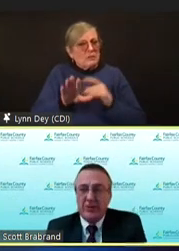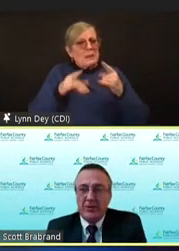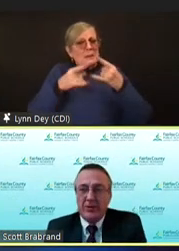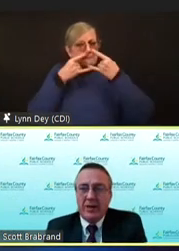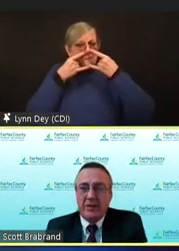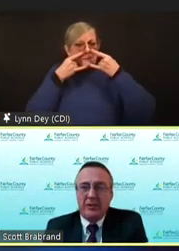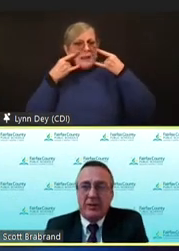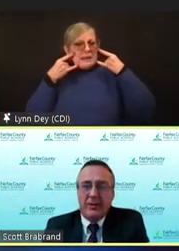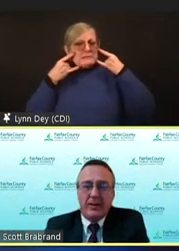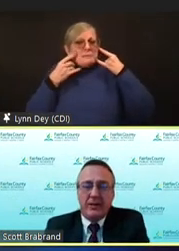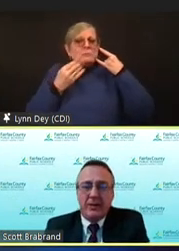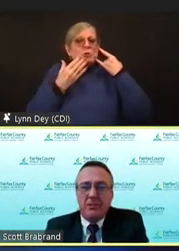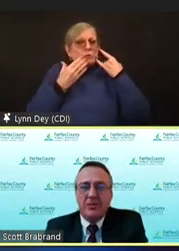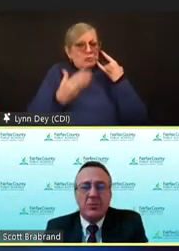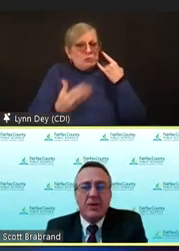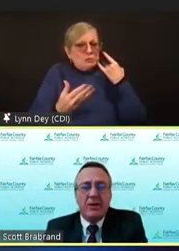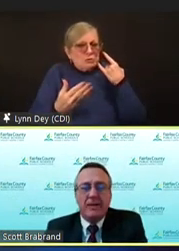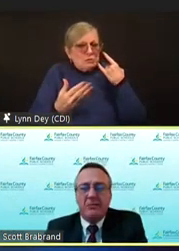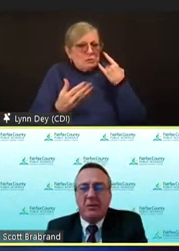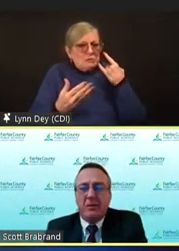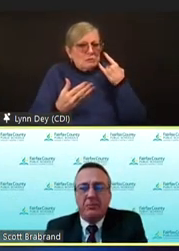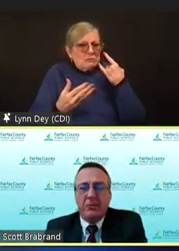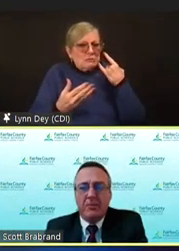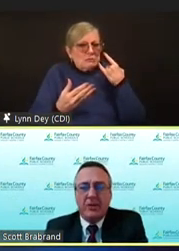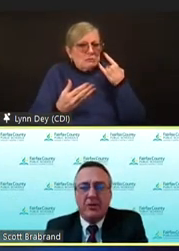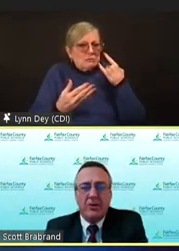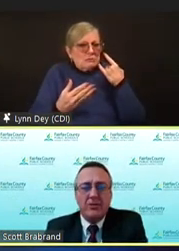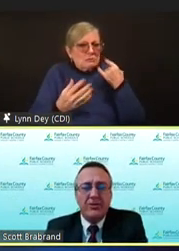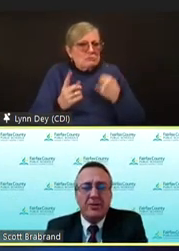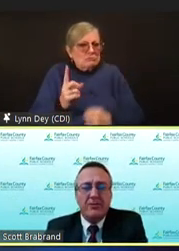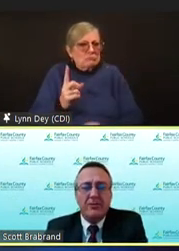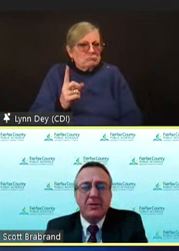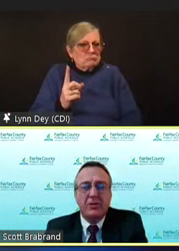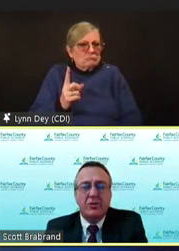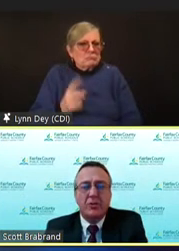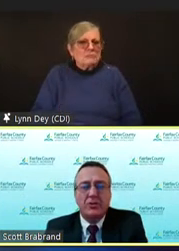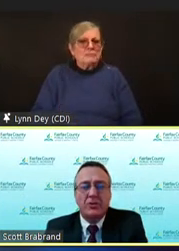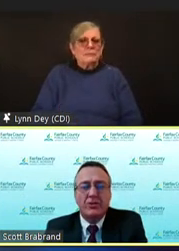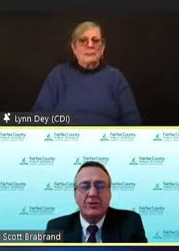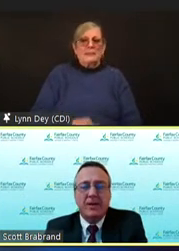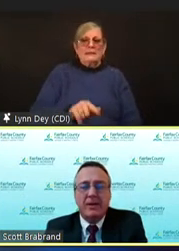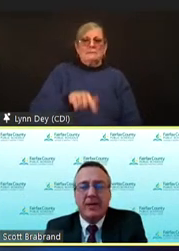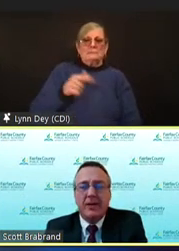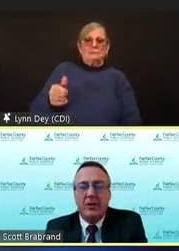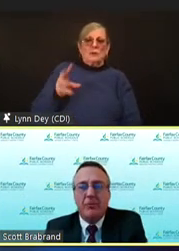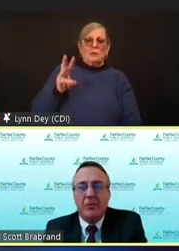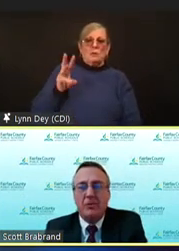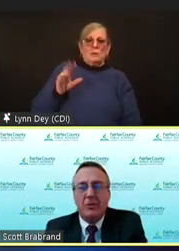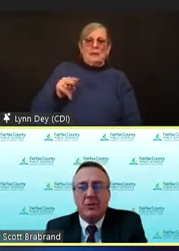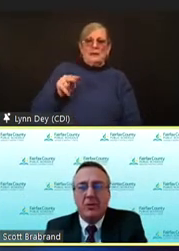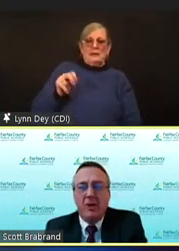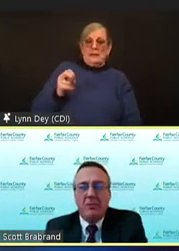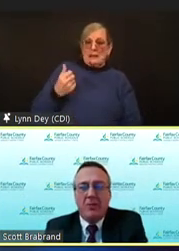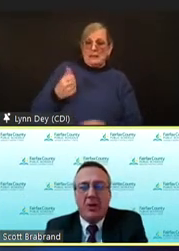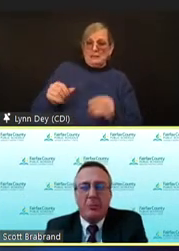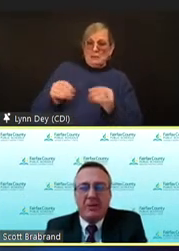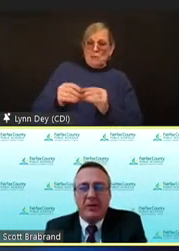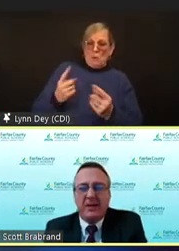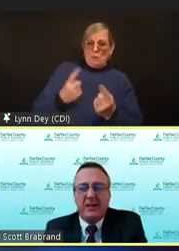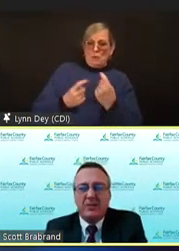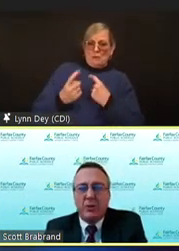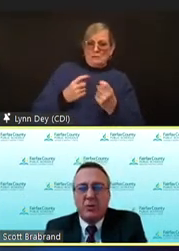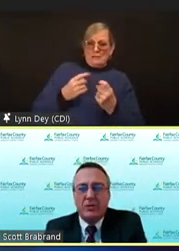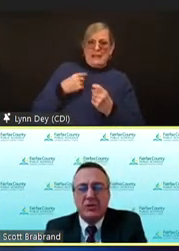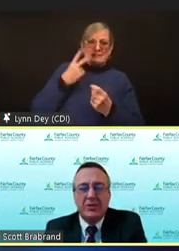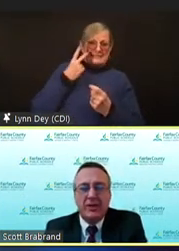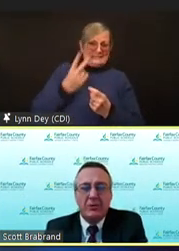Thank you, Dr. Libby. And Ms. Nguyen, I'll turn it back over to you and see if there's some additional questions. And I know folks are hoping that we can